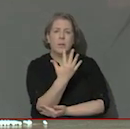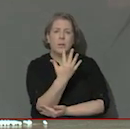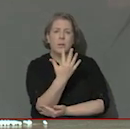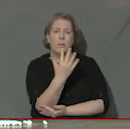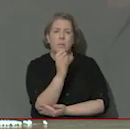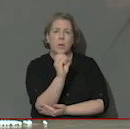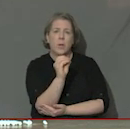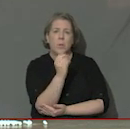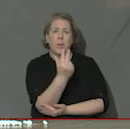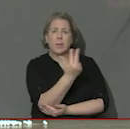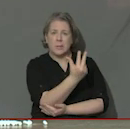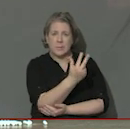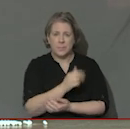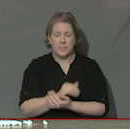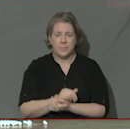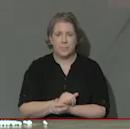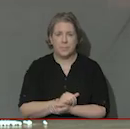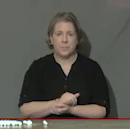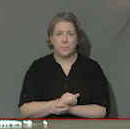95088.